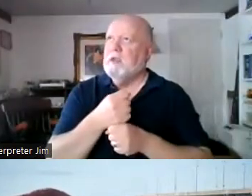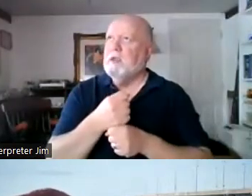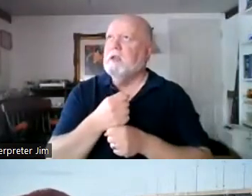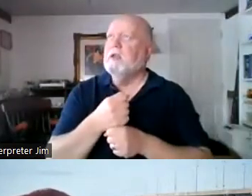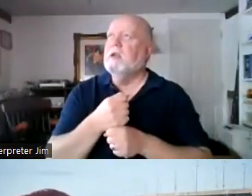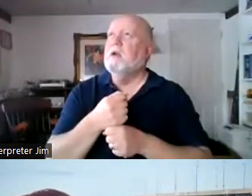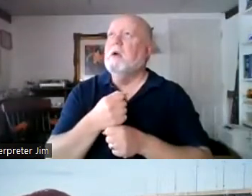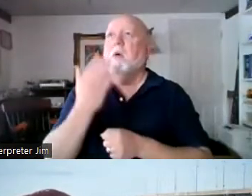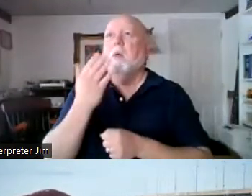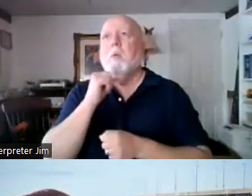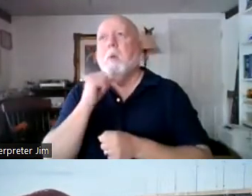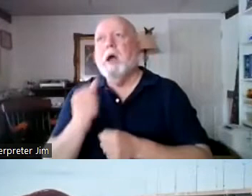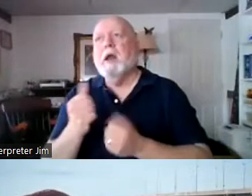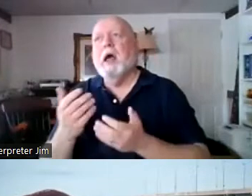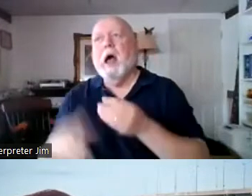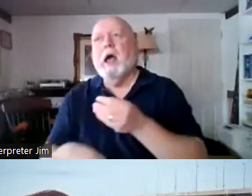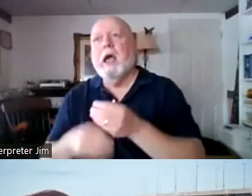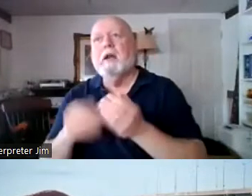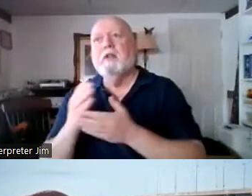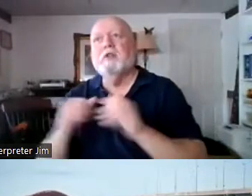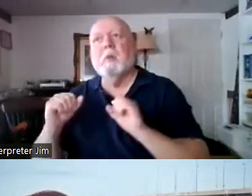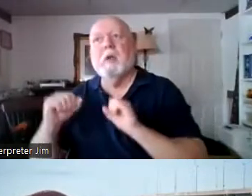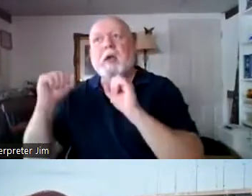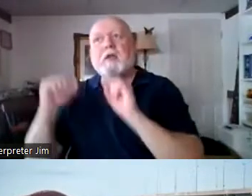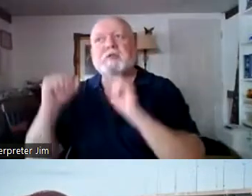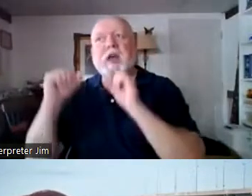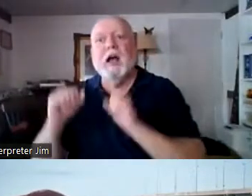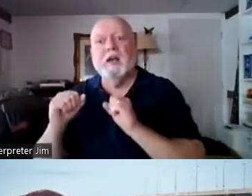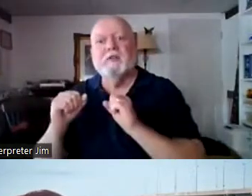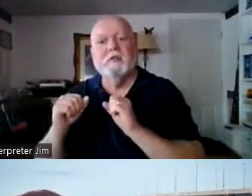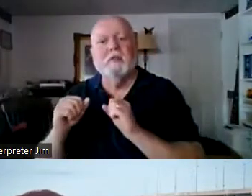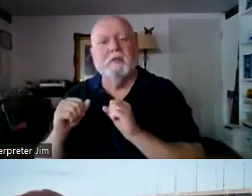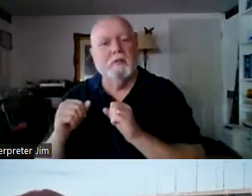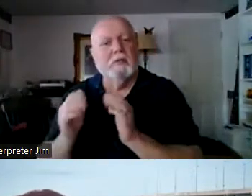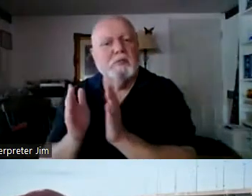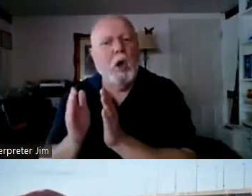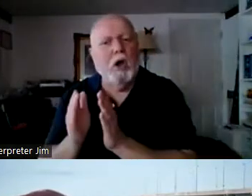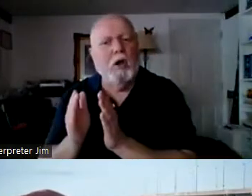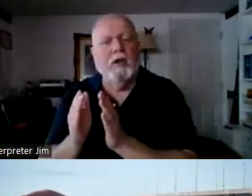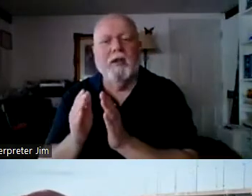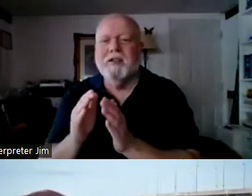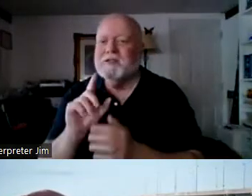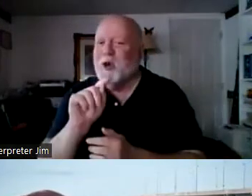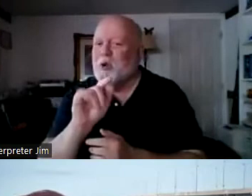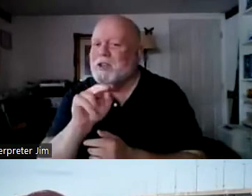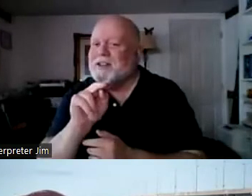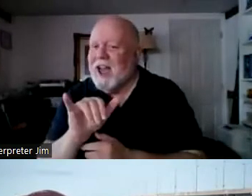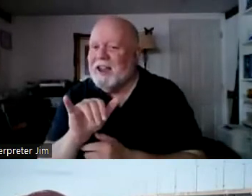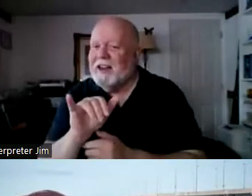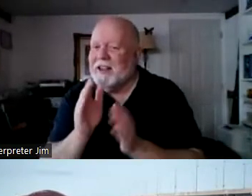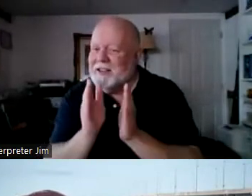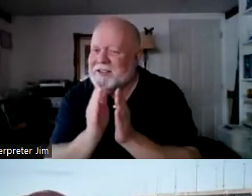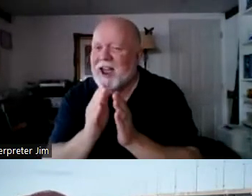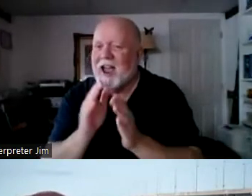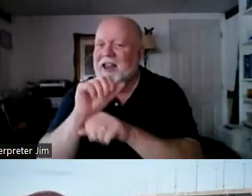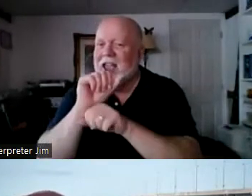habits, tiny things, it starts to develop a new habit. So his work is super interesting. I've been fooling around with it in